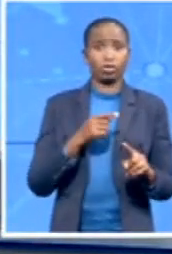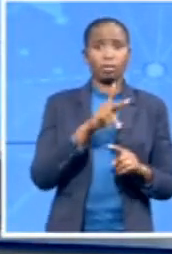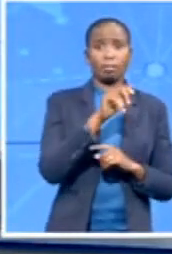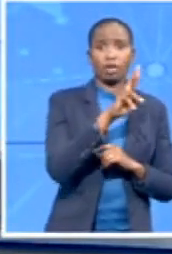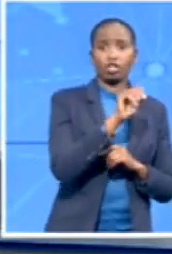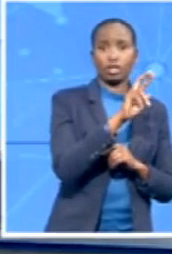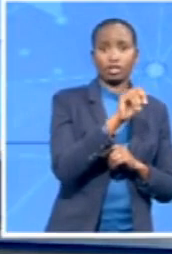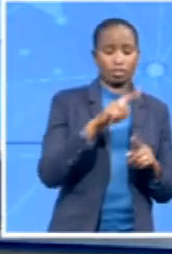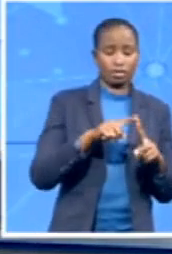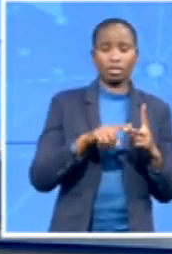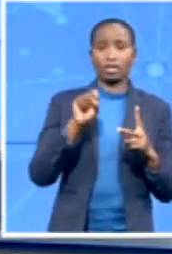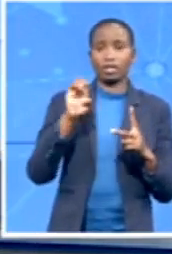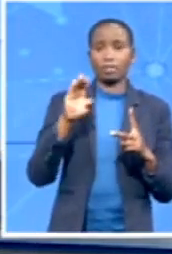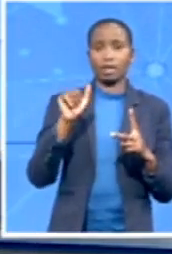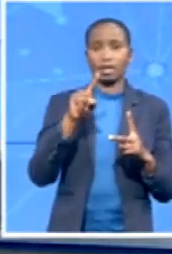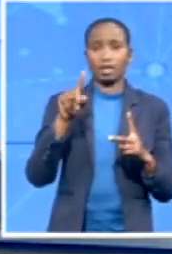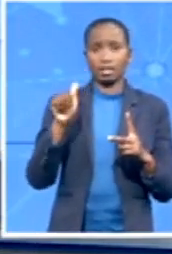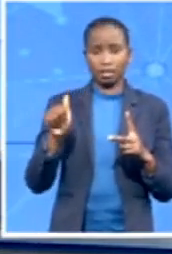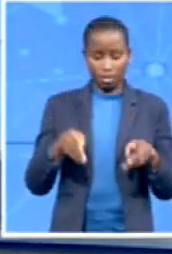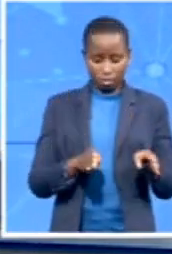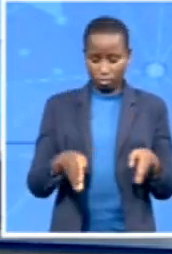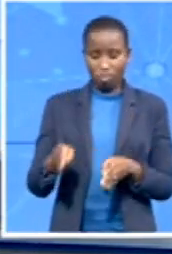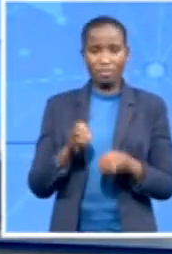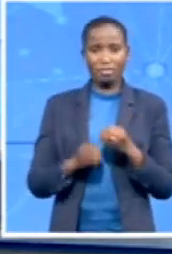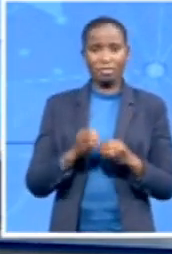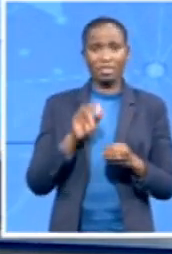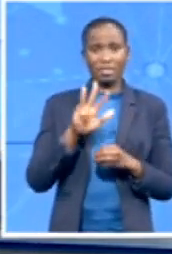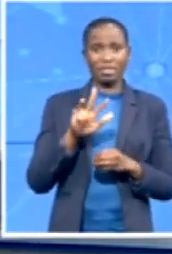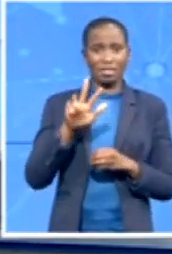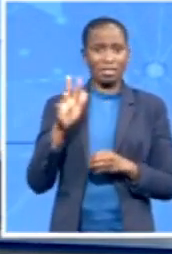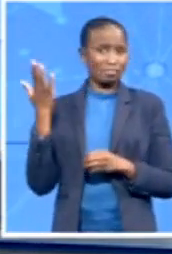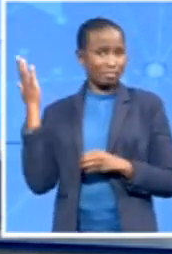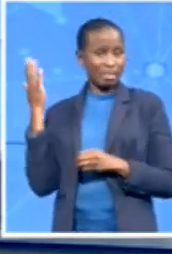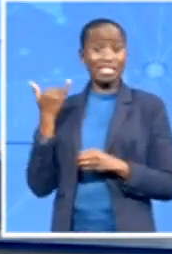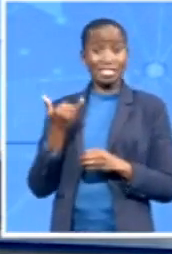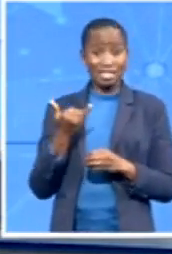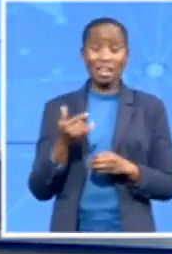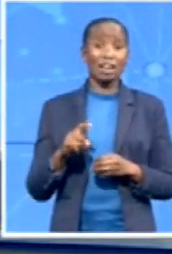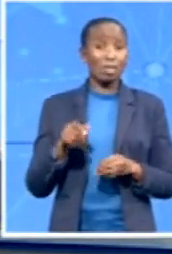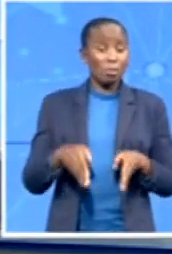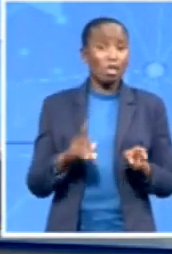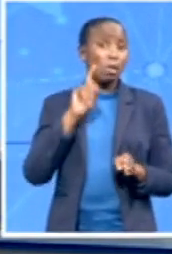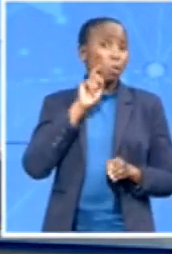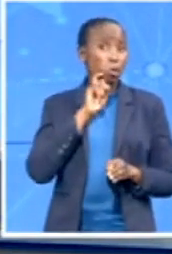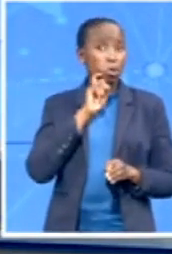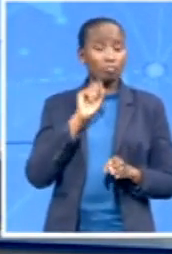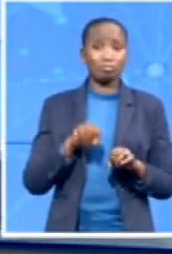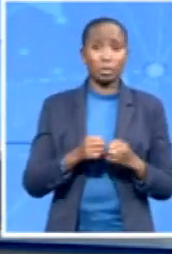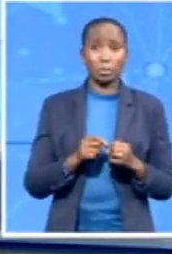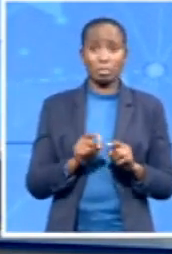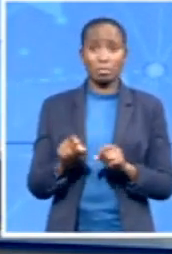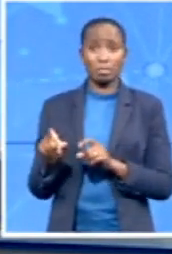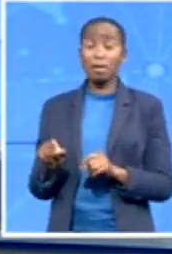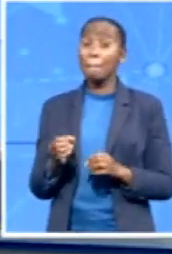the road has seen better days and is riddled with potholes. Numerous fatal accidents were reported on the road over the festive